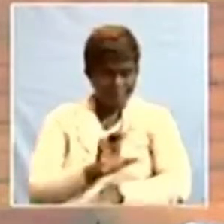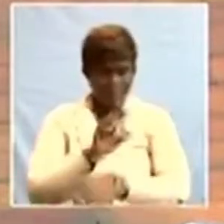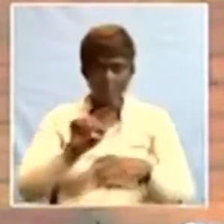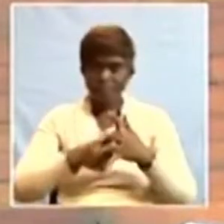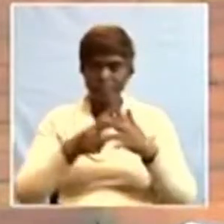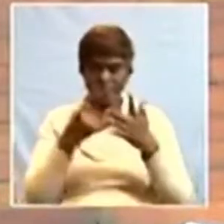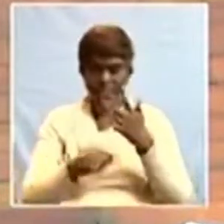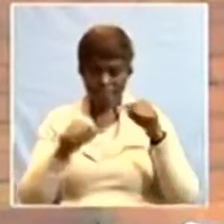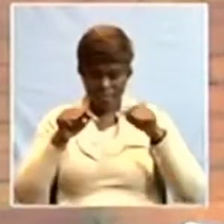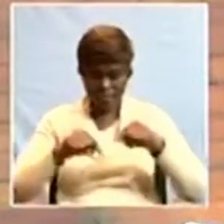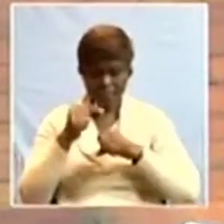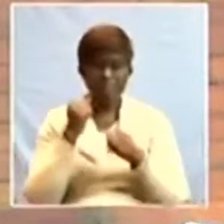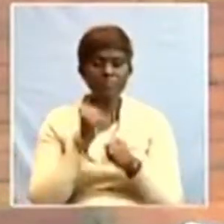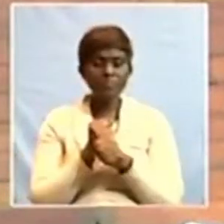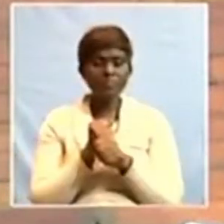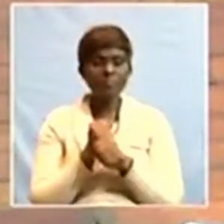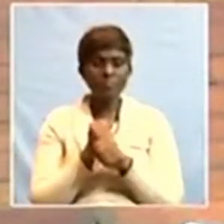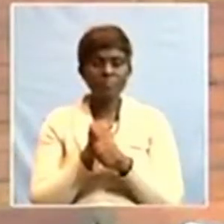started this year,